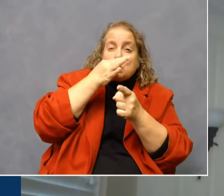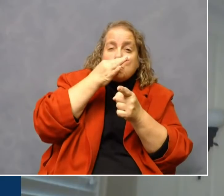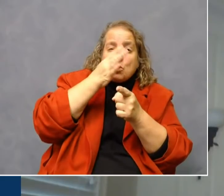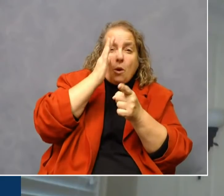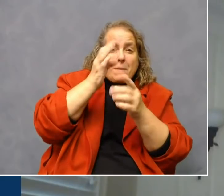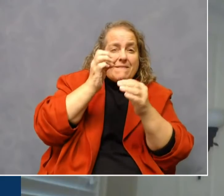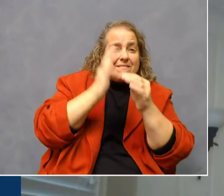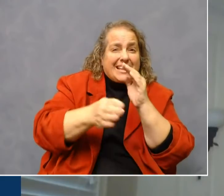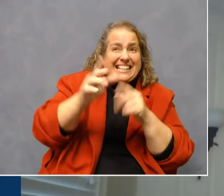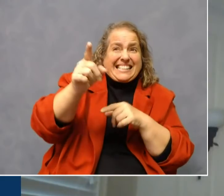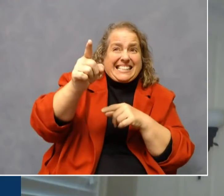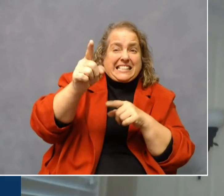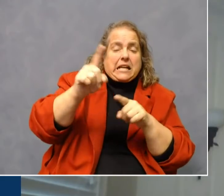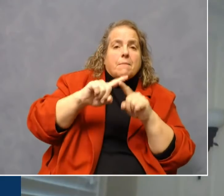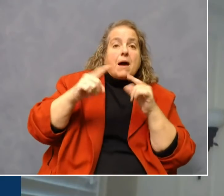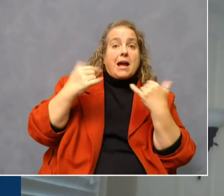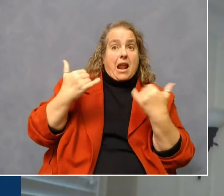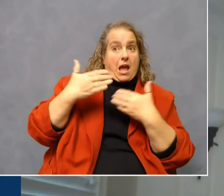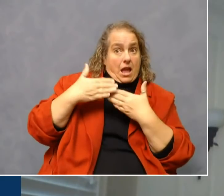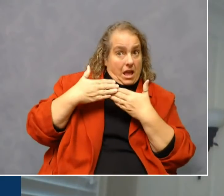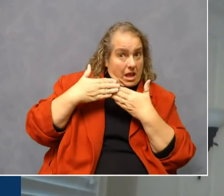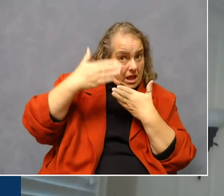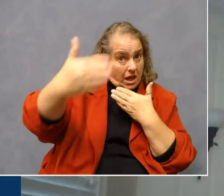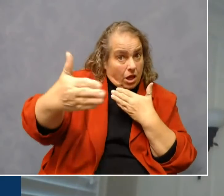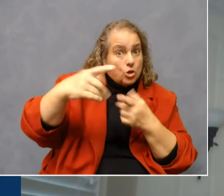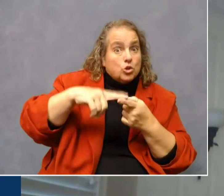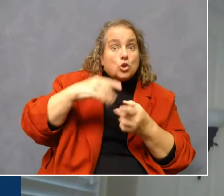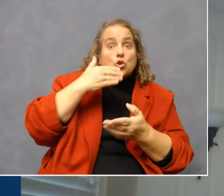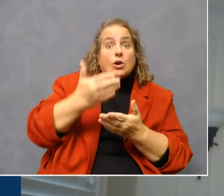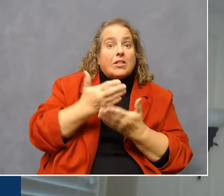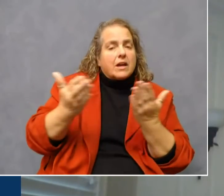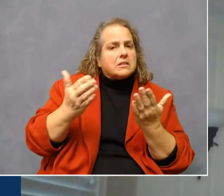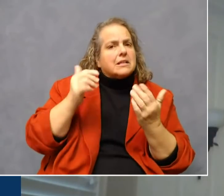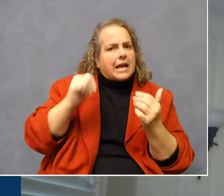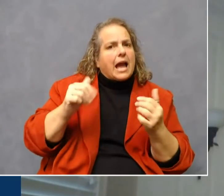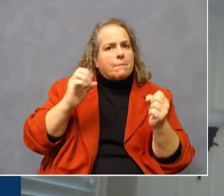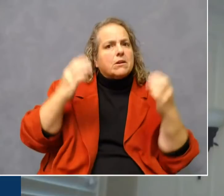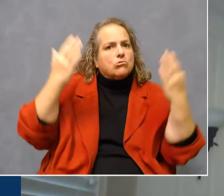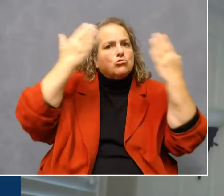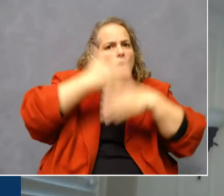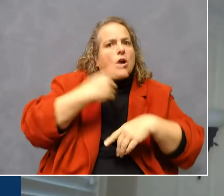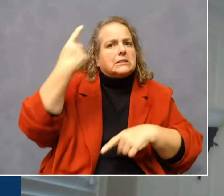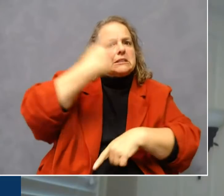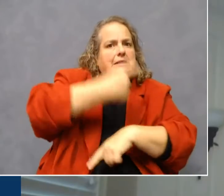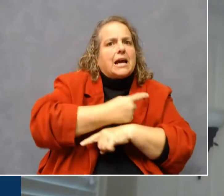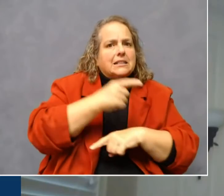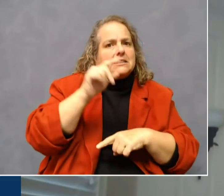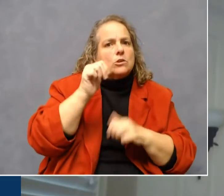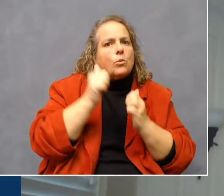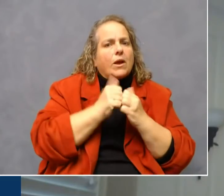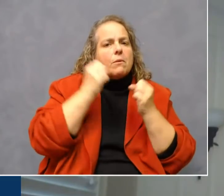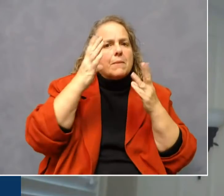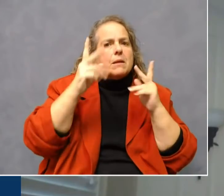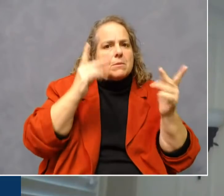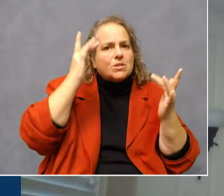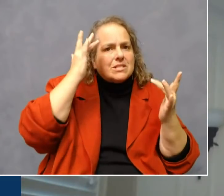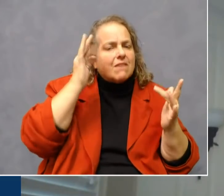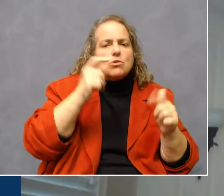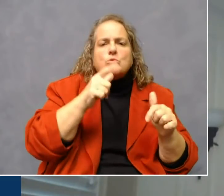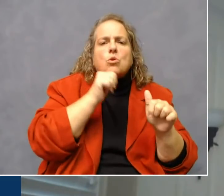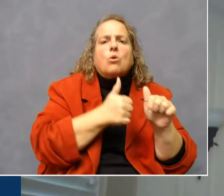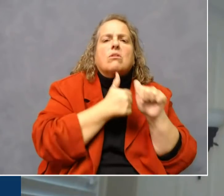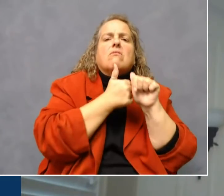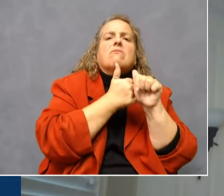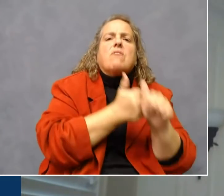ahead, and that as 2021 unfolds, we have every reason to be very optimistic. We'll end up in a better